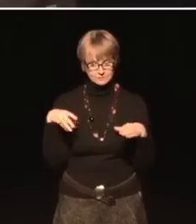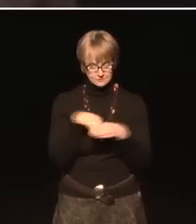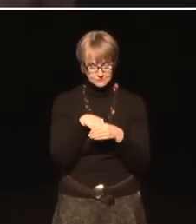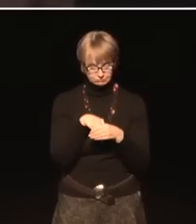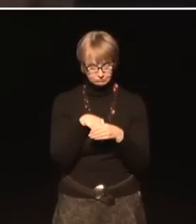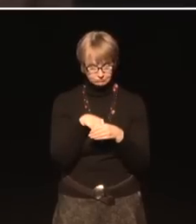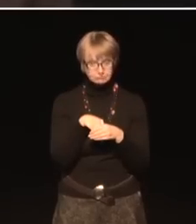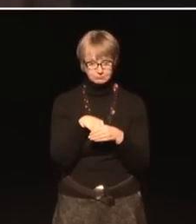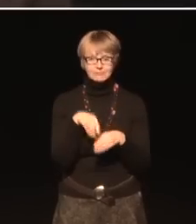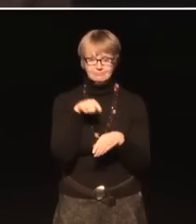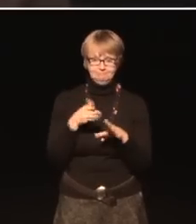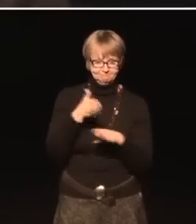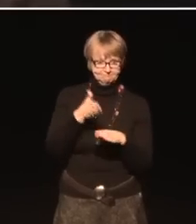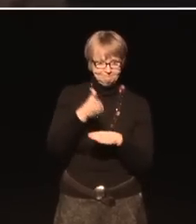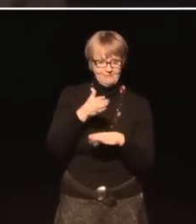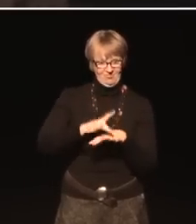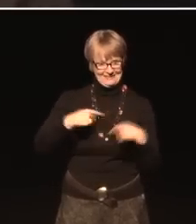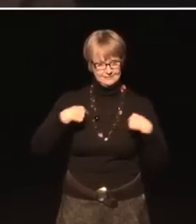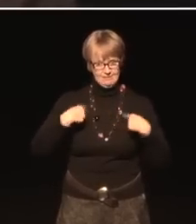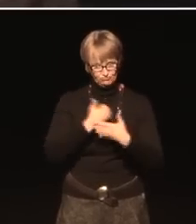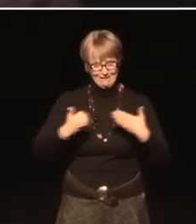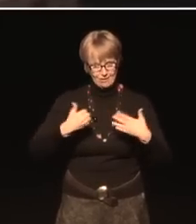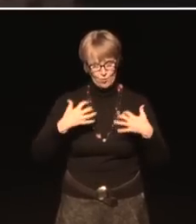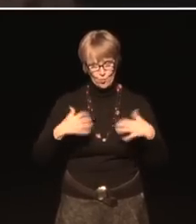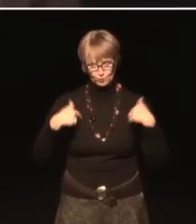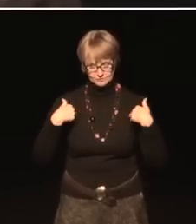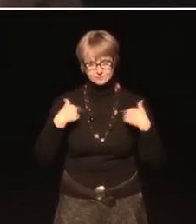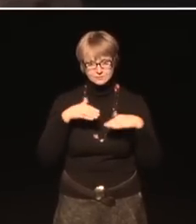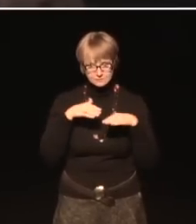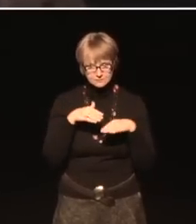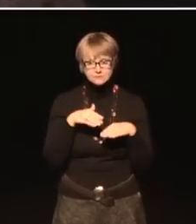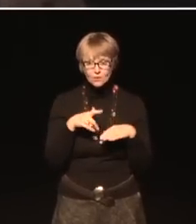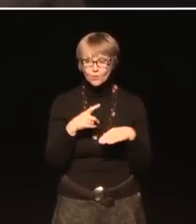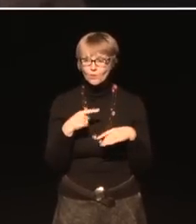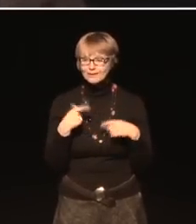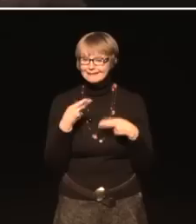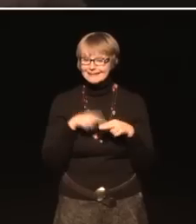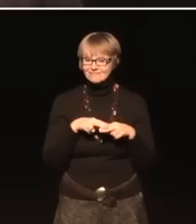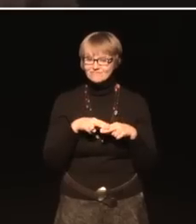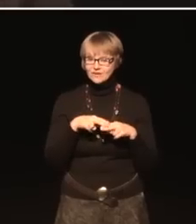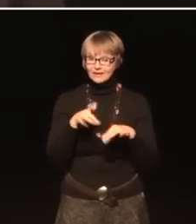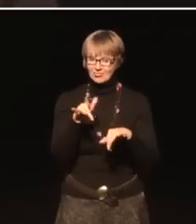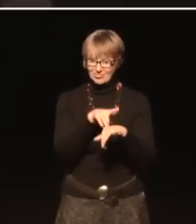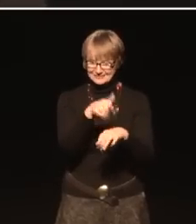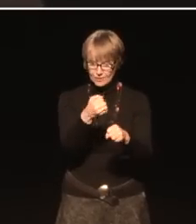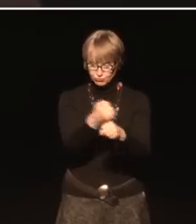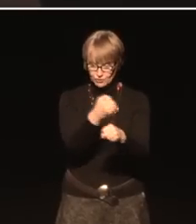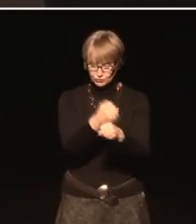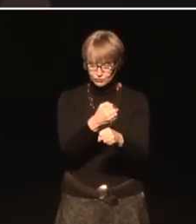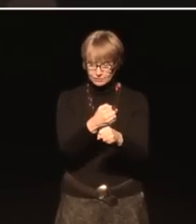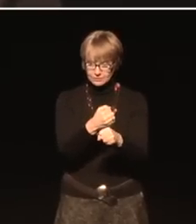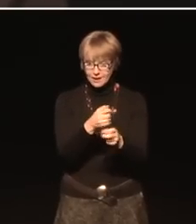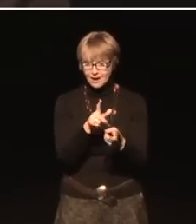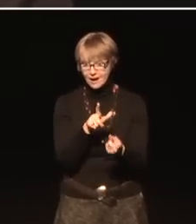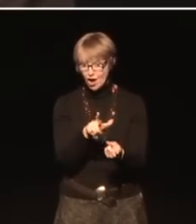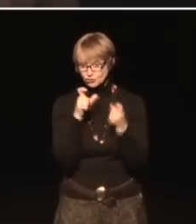Start their relationship with the theatre as audience members. So we believe if we diversify the work and we diversify the audiences, then we